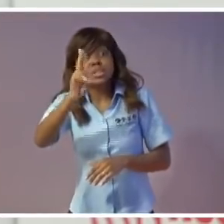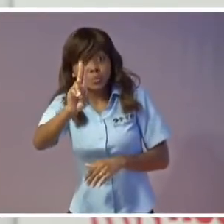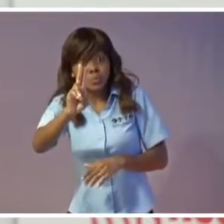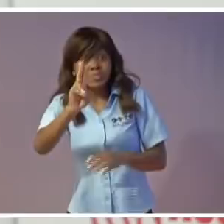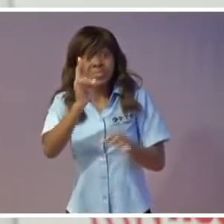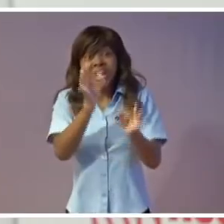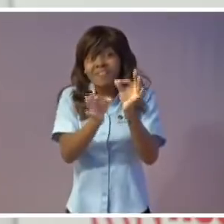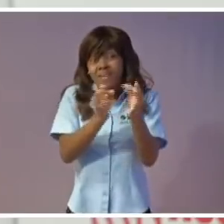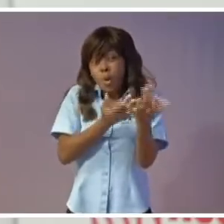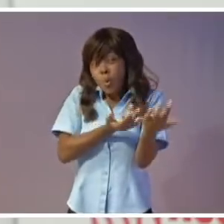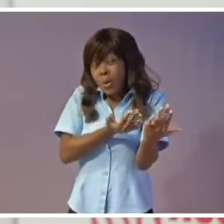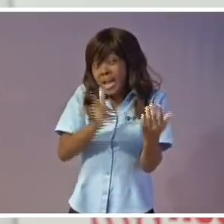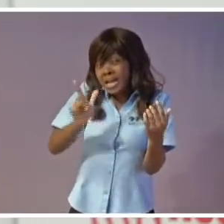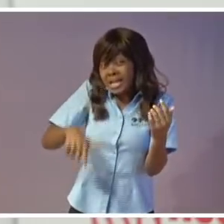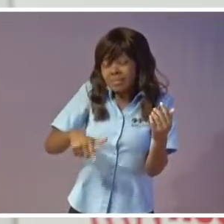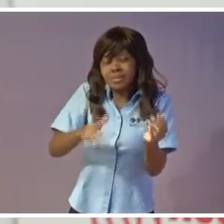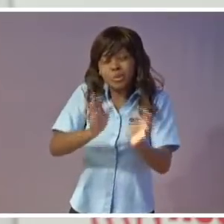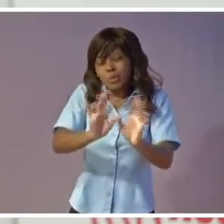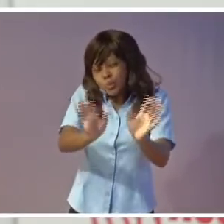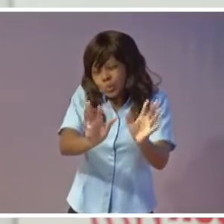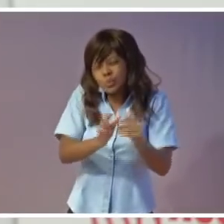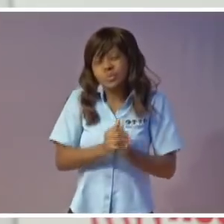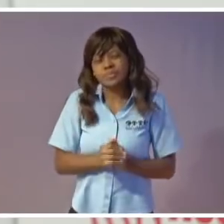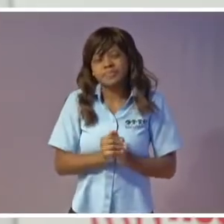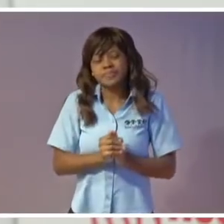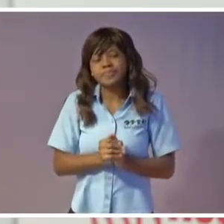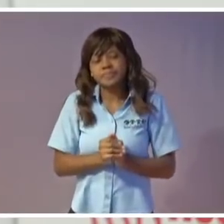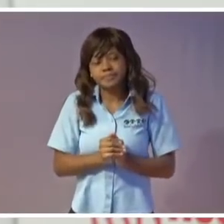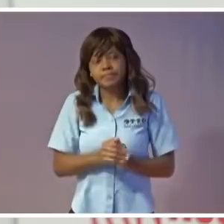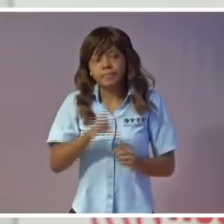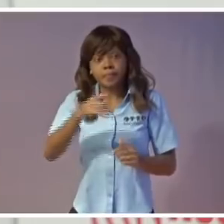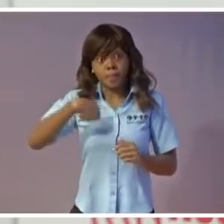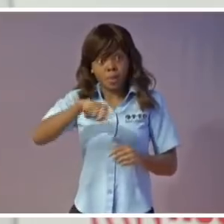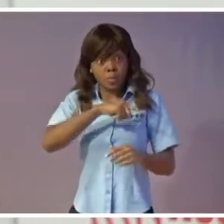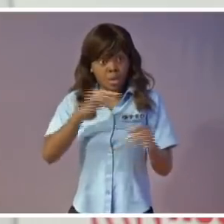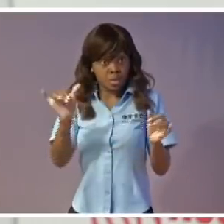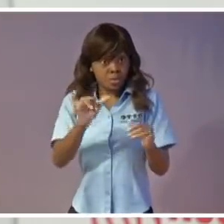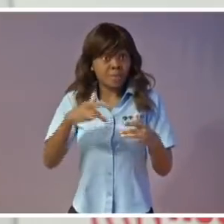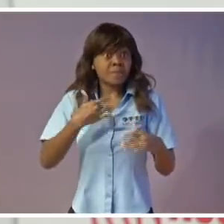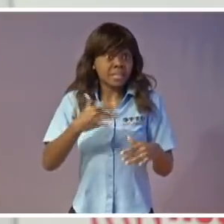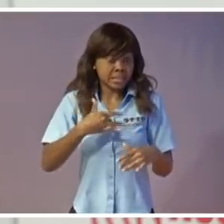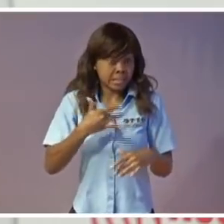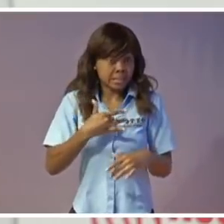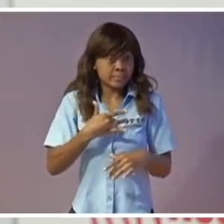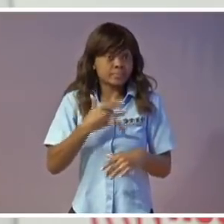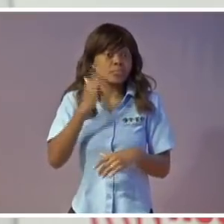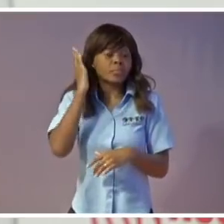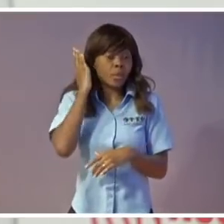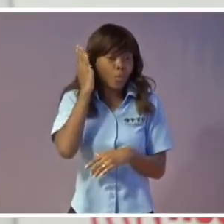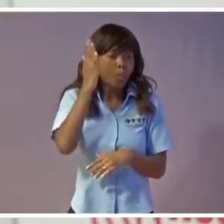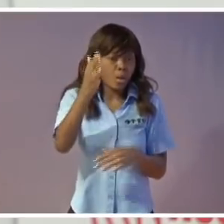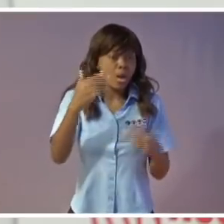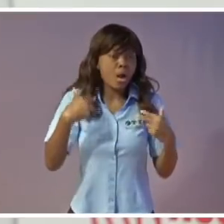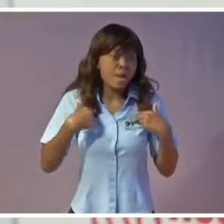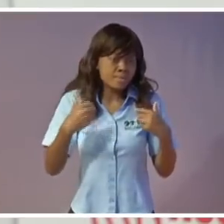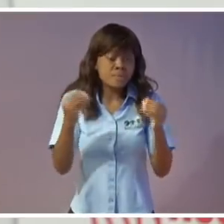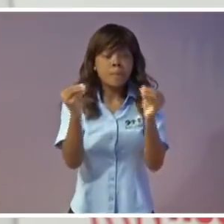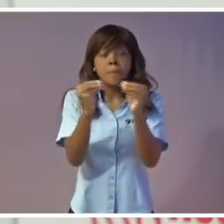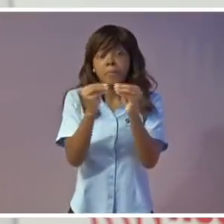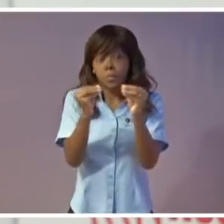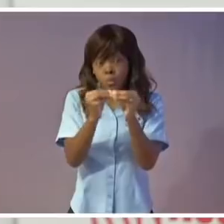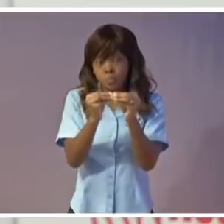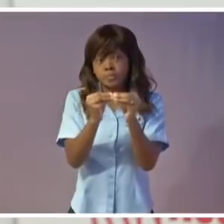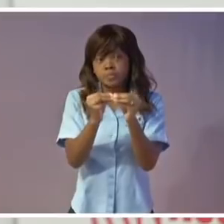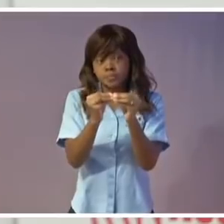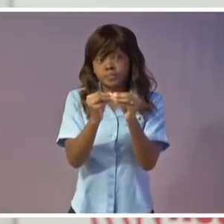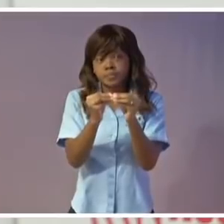of cases and an increased demand for care across the system based on the increases we tend to notice after the